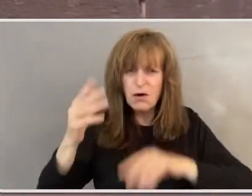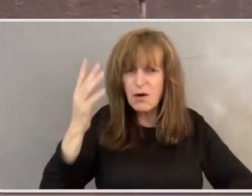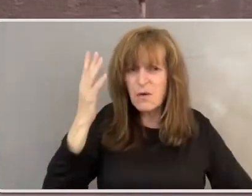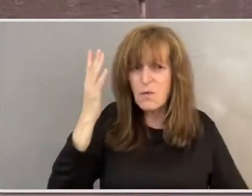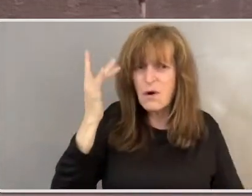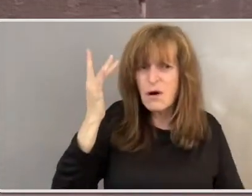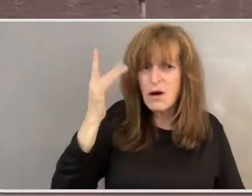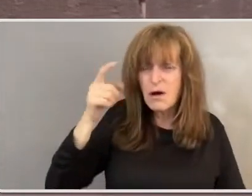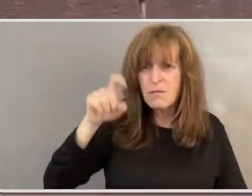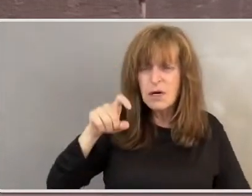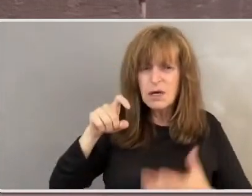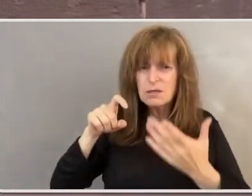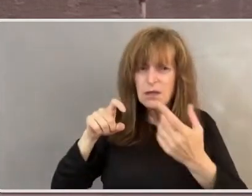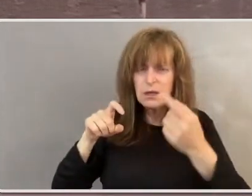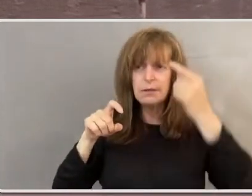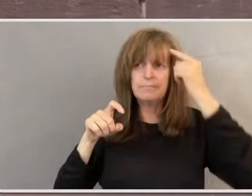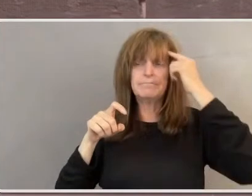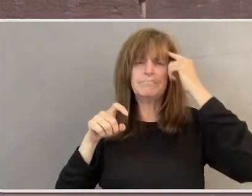that the